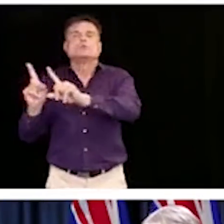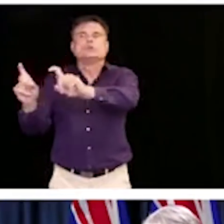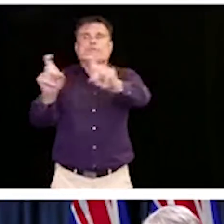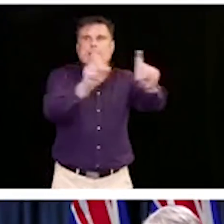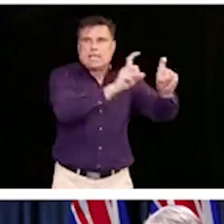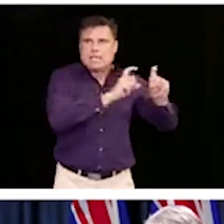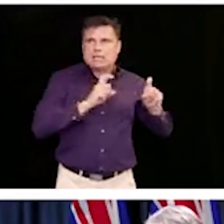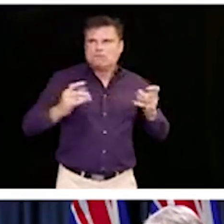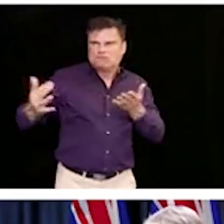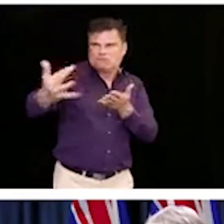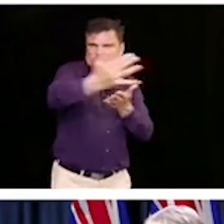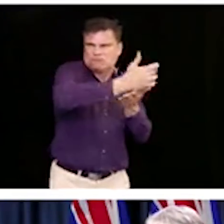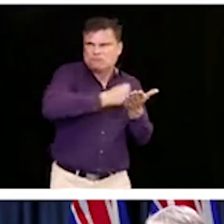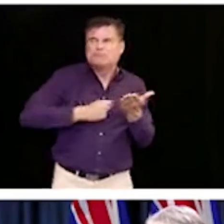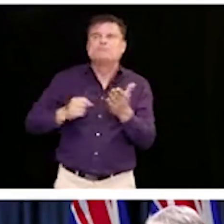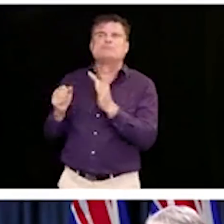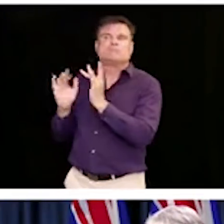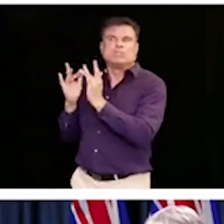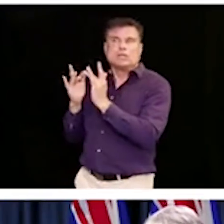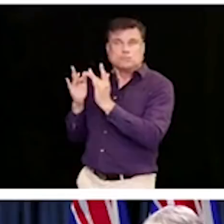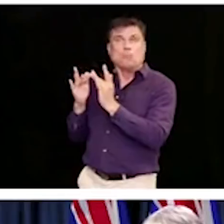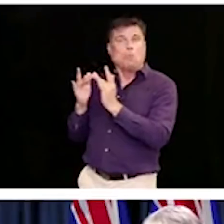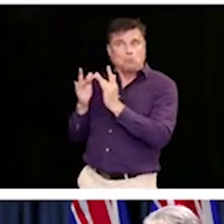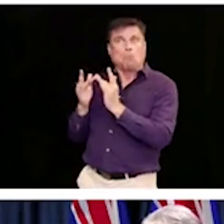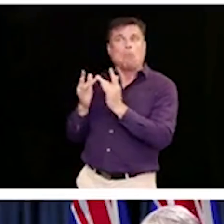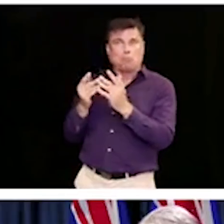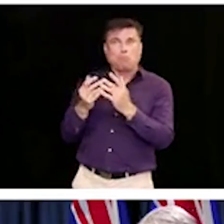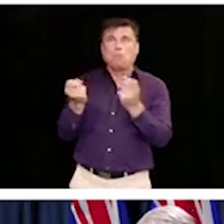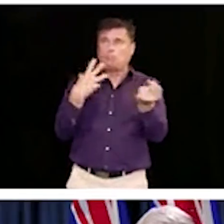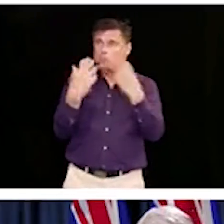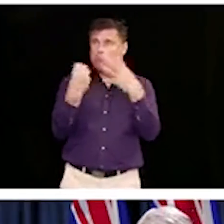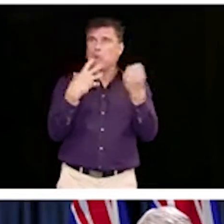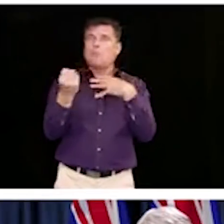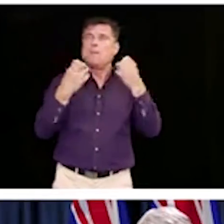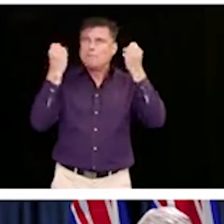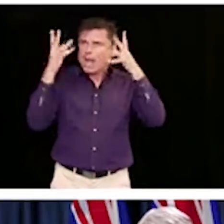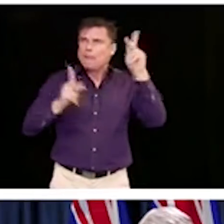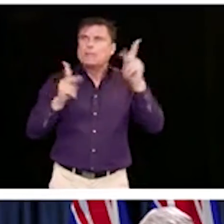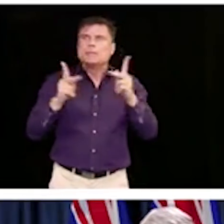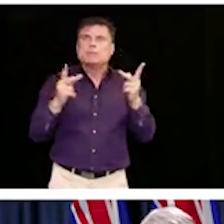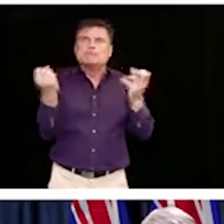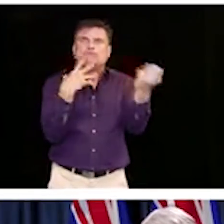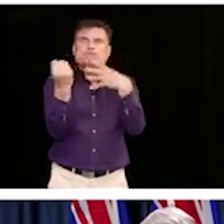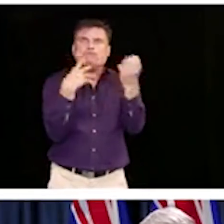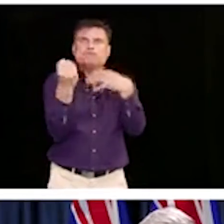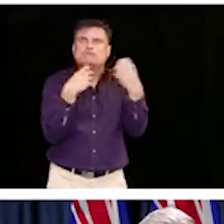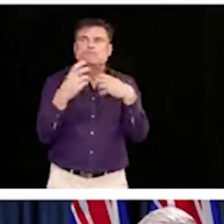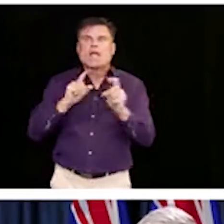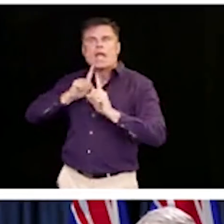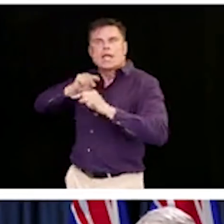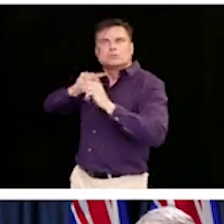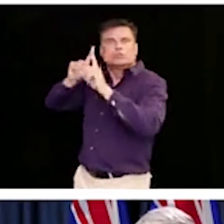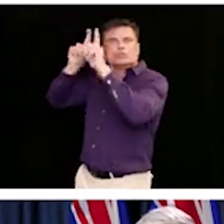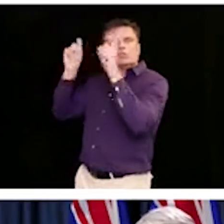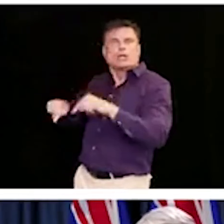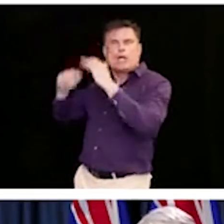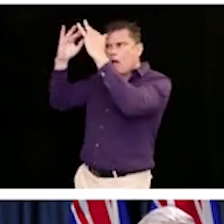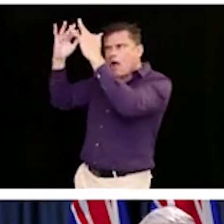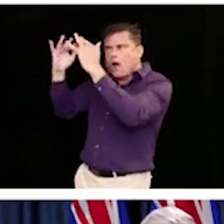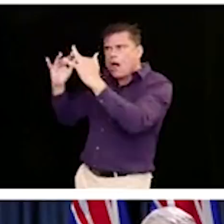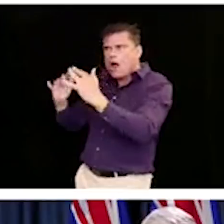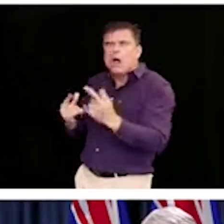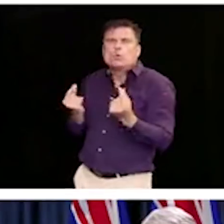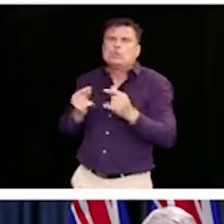they're providing their input. It's been really quite extraordinary and rewarding to see the number of people who've been taking part. And then in addition, for the